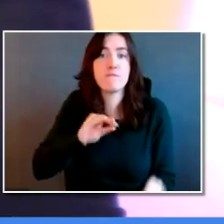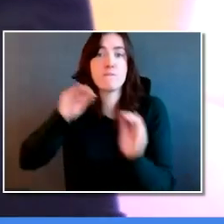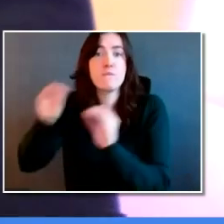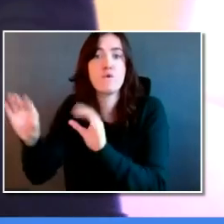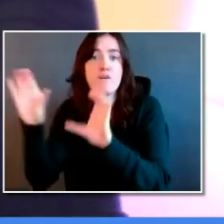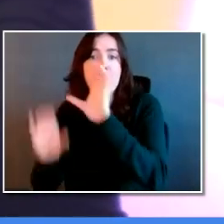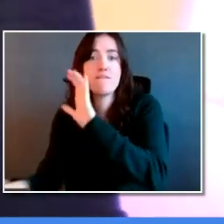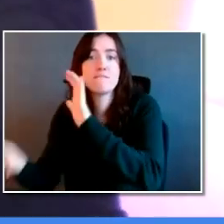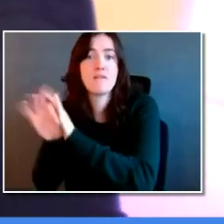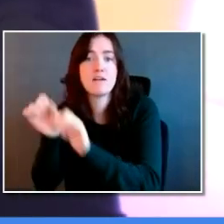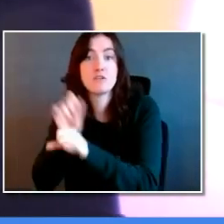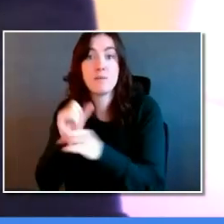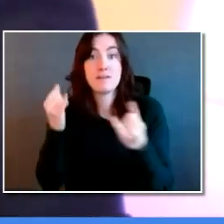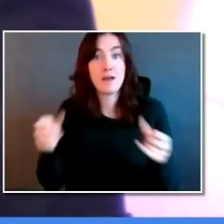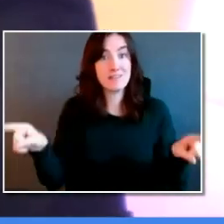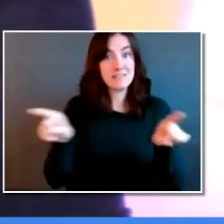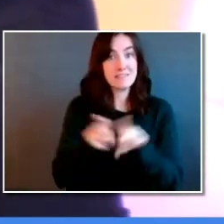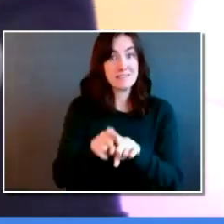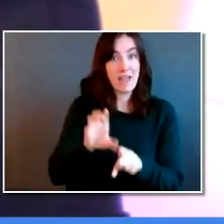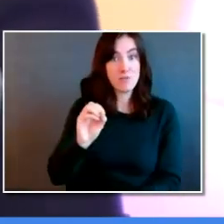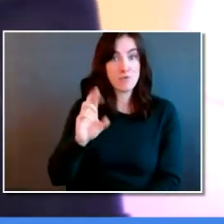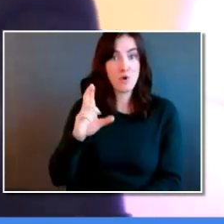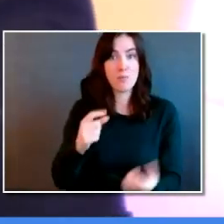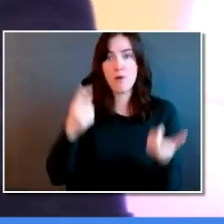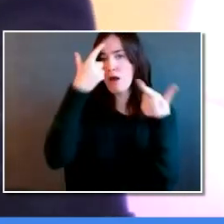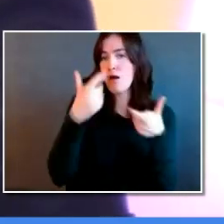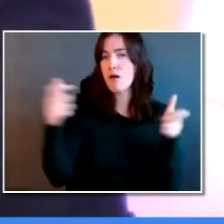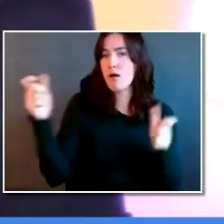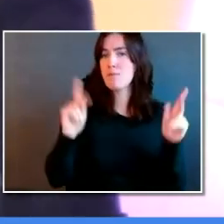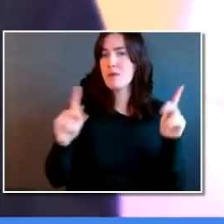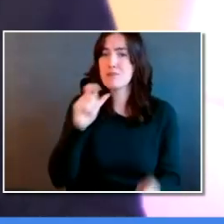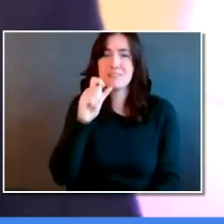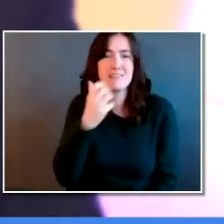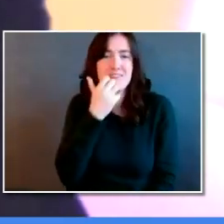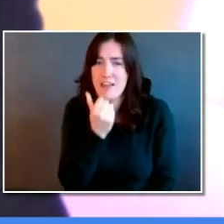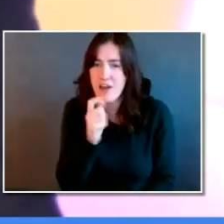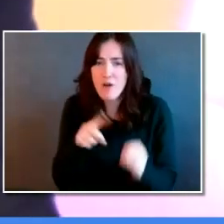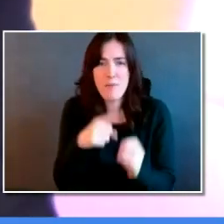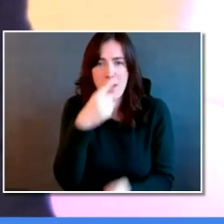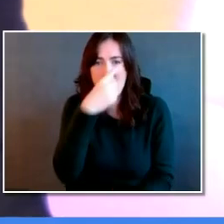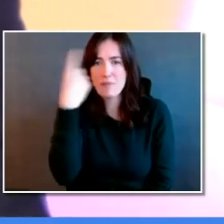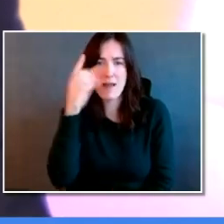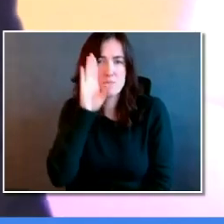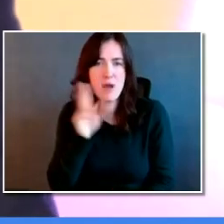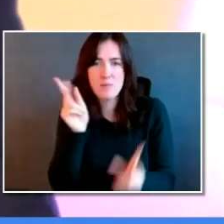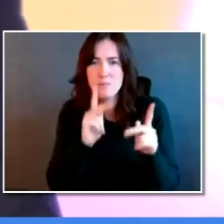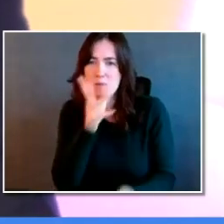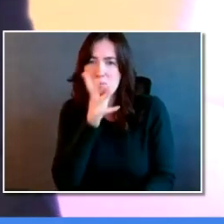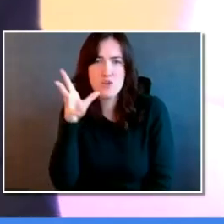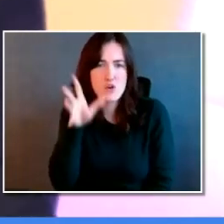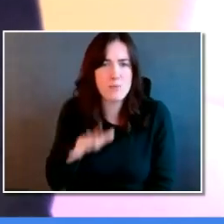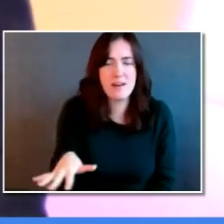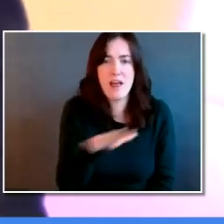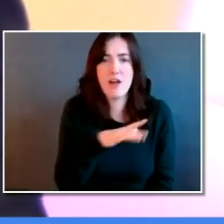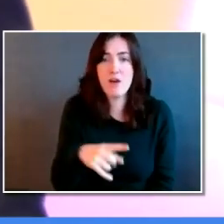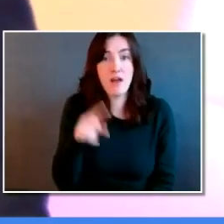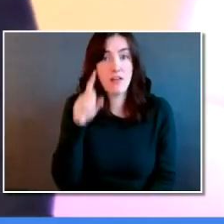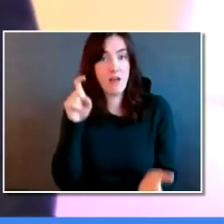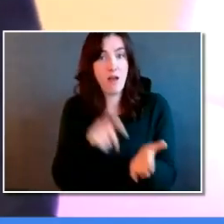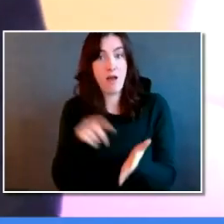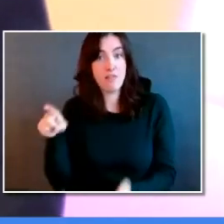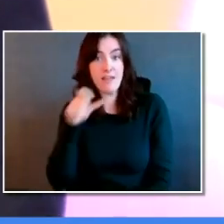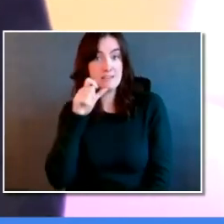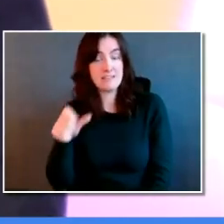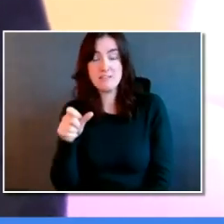corporate oligarchs that didn't give a damn about black and brown folk in urban areas find out they don't give a damn about your rural and